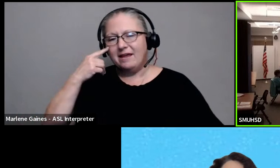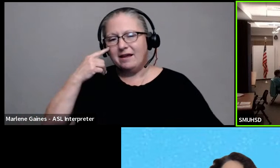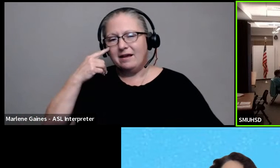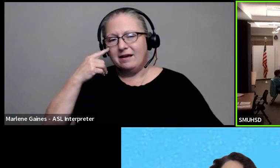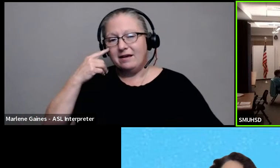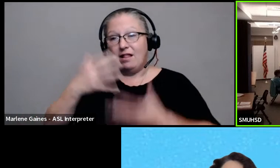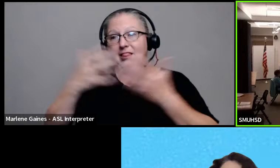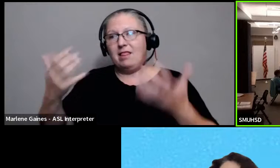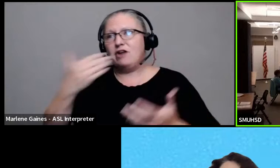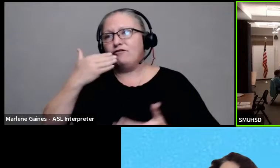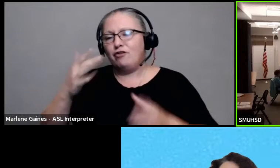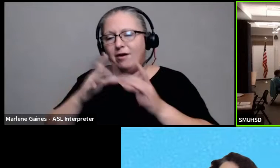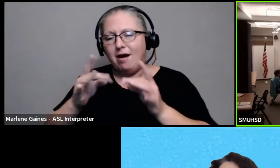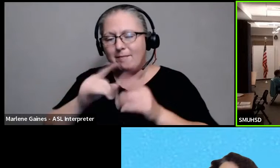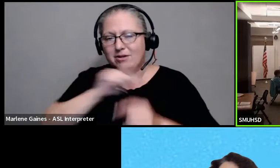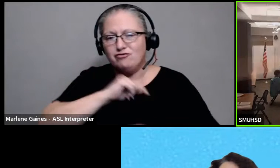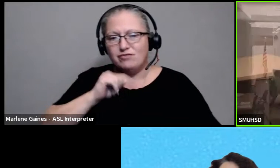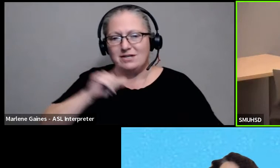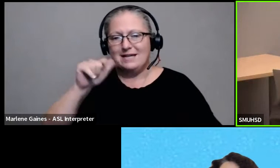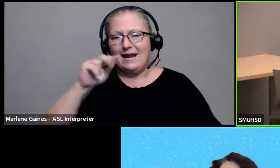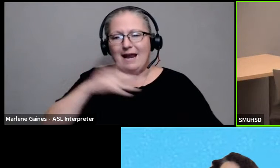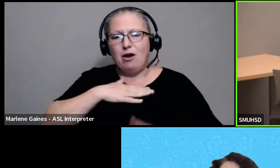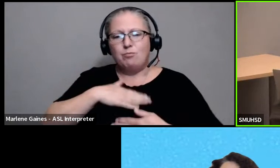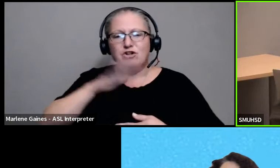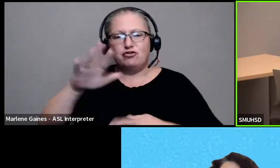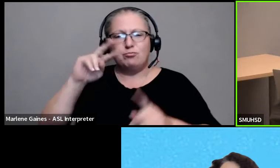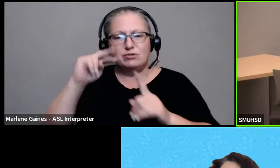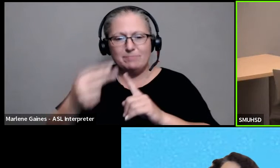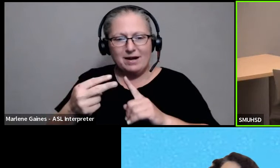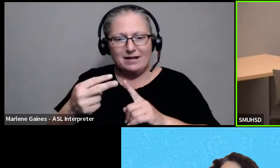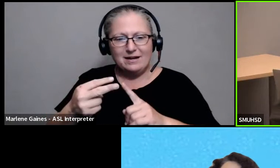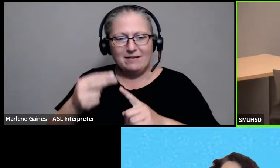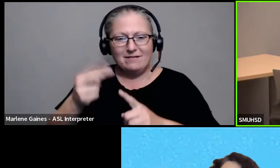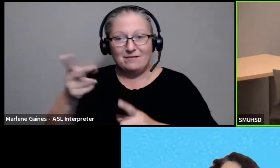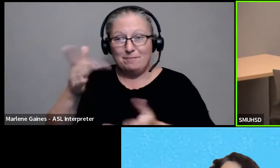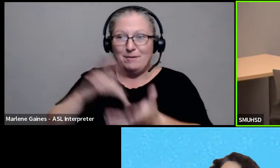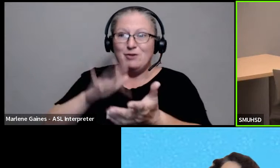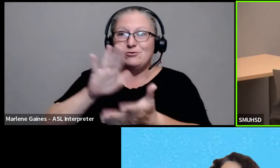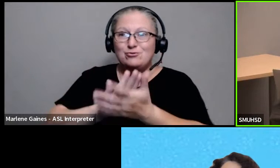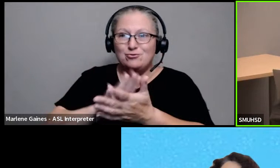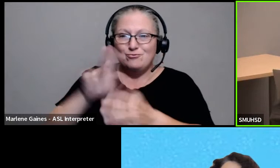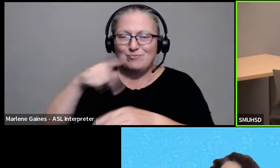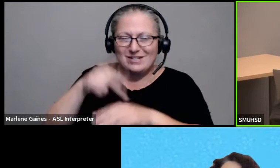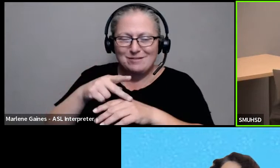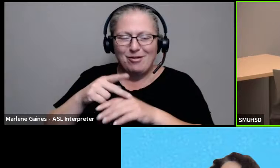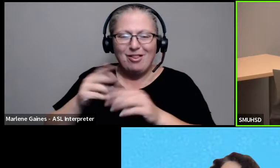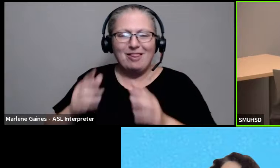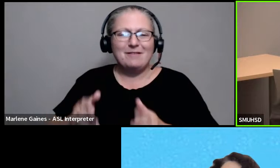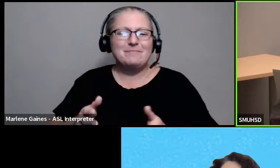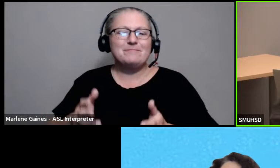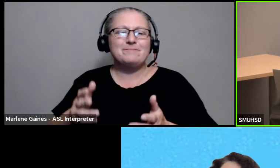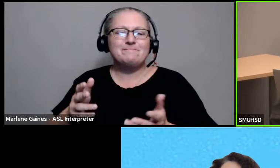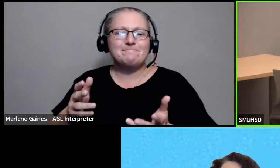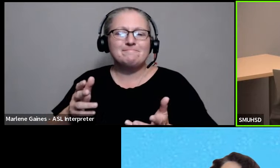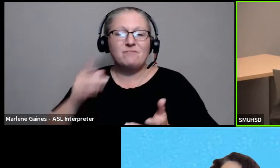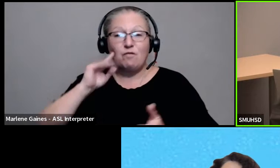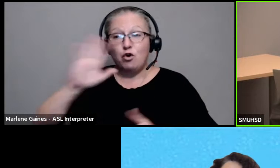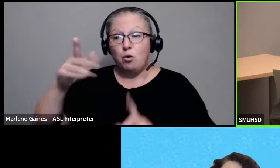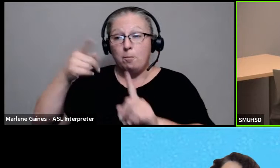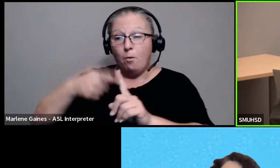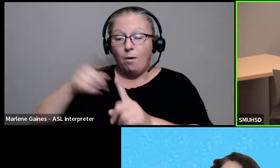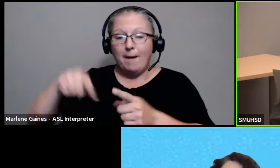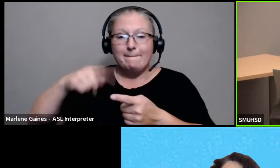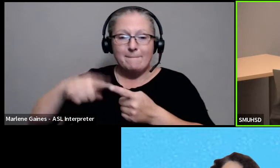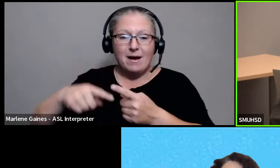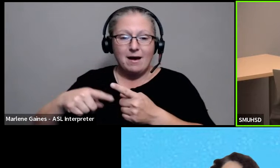good comments, Trustee Land. I appreciate your perspective as a middle school principal. I think to your point